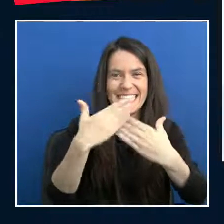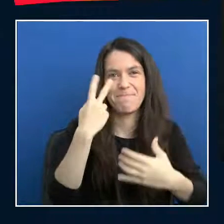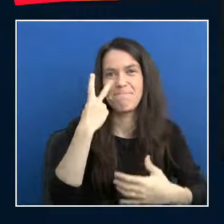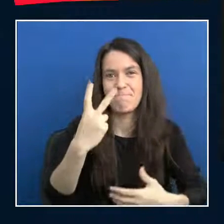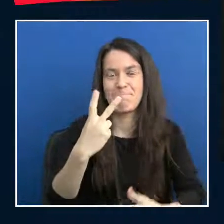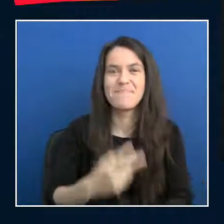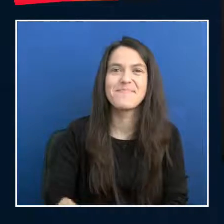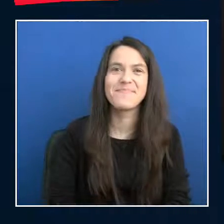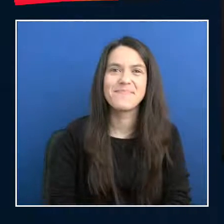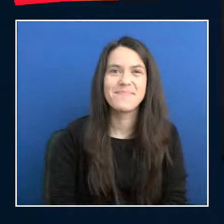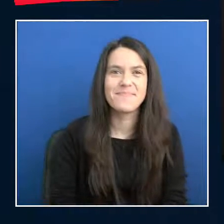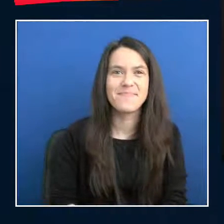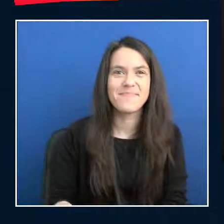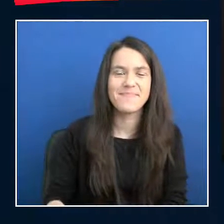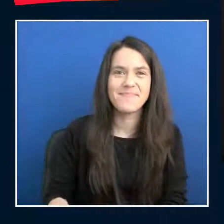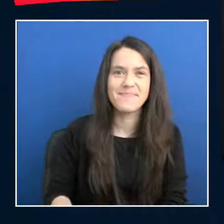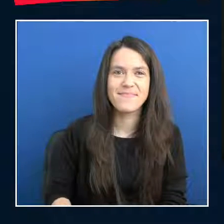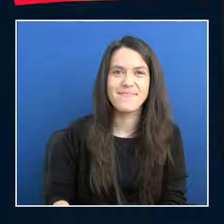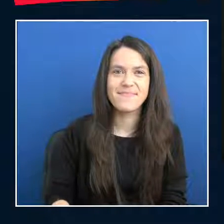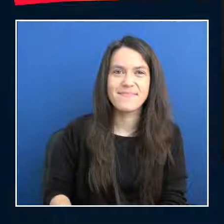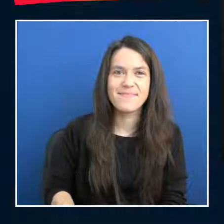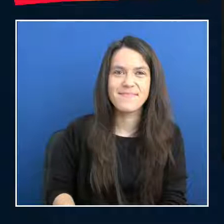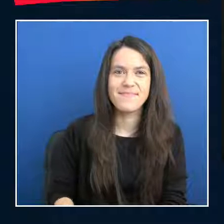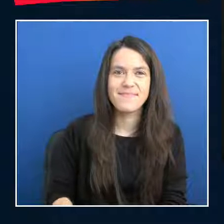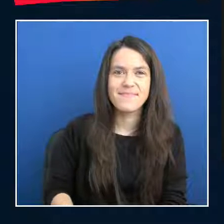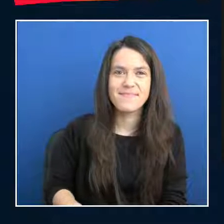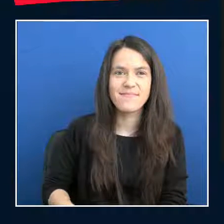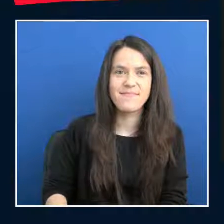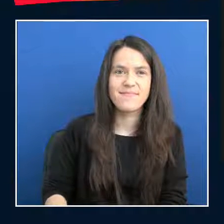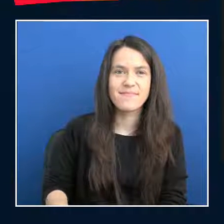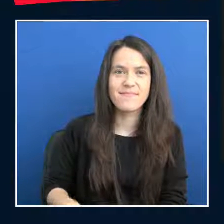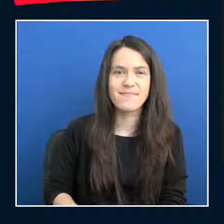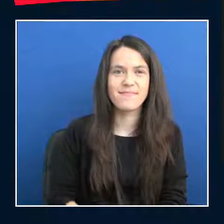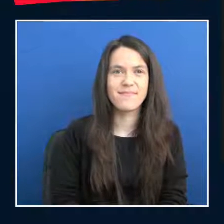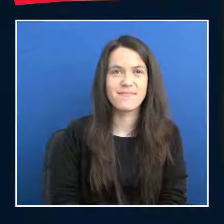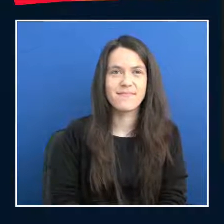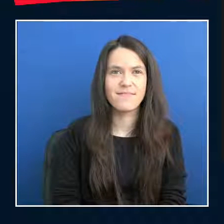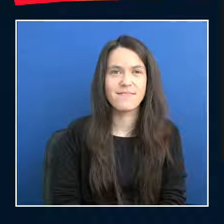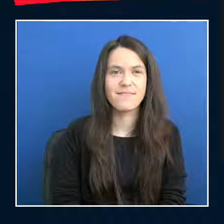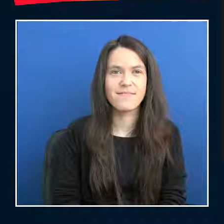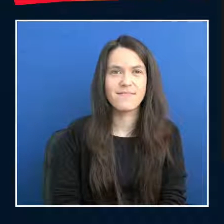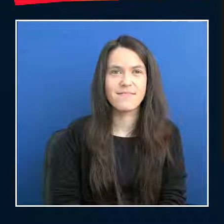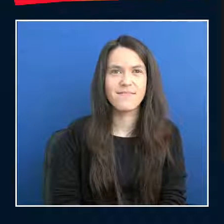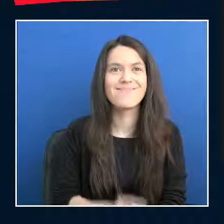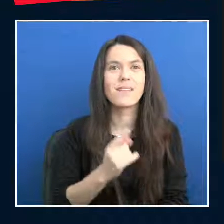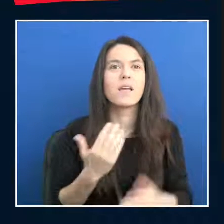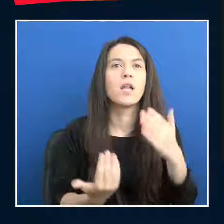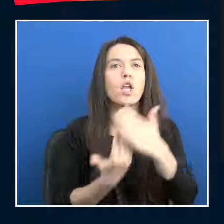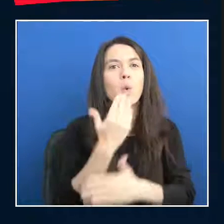here. So I'm on my Azure portal. I will just create a new app service.